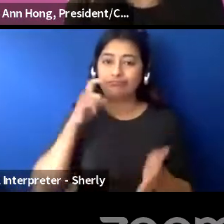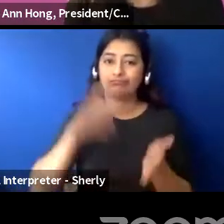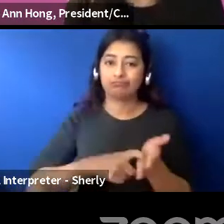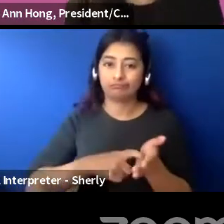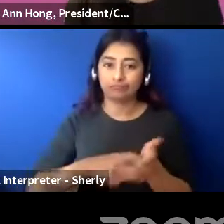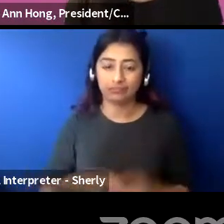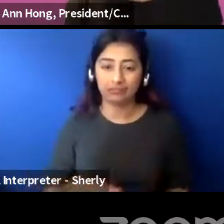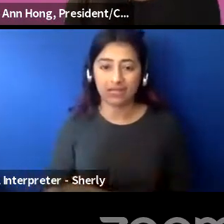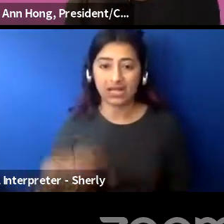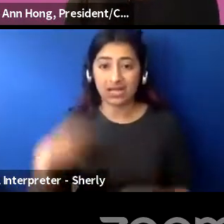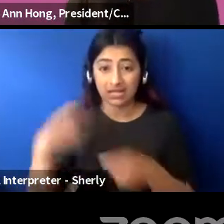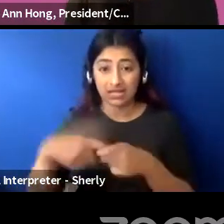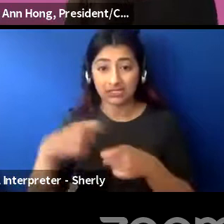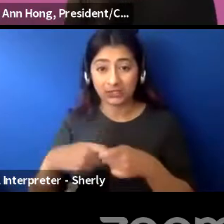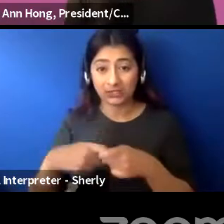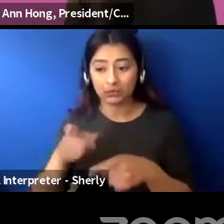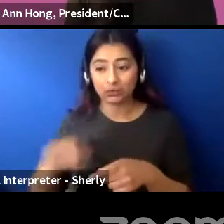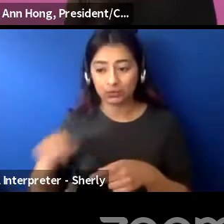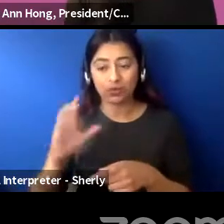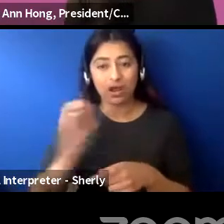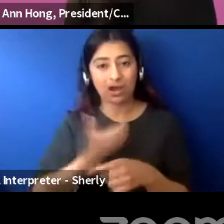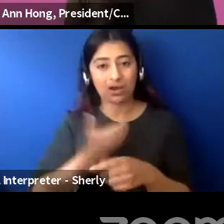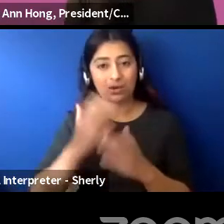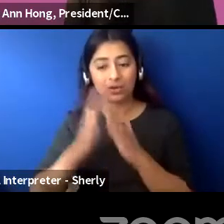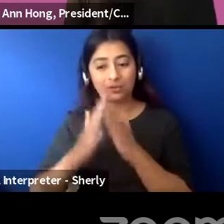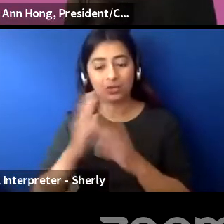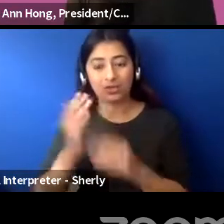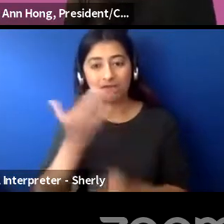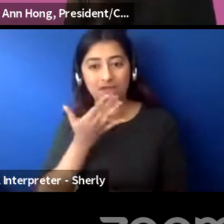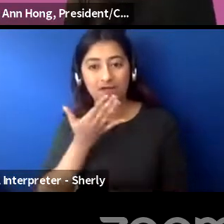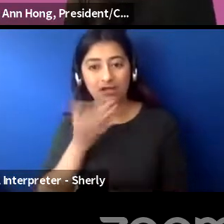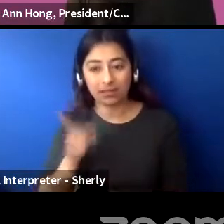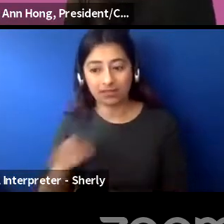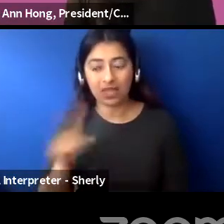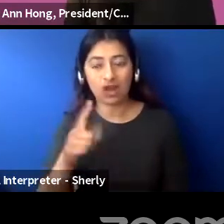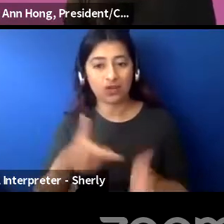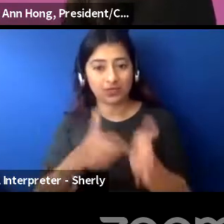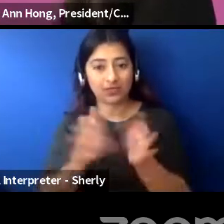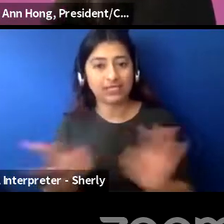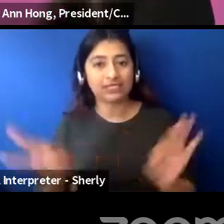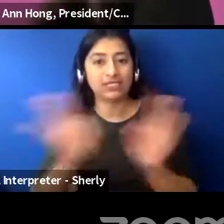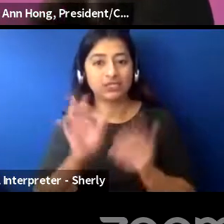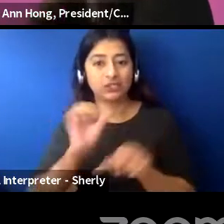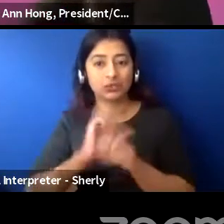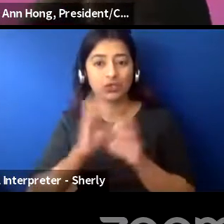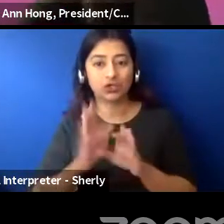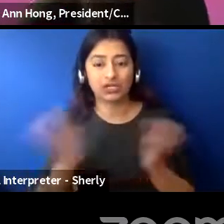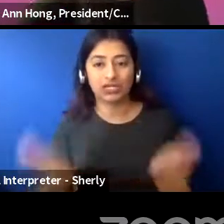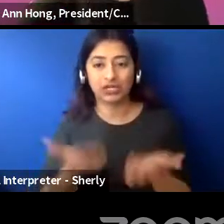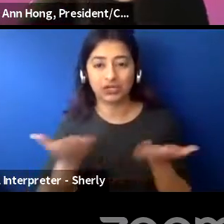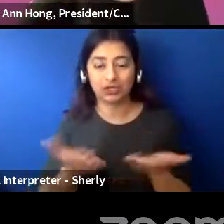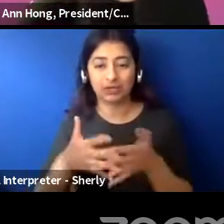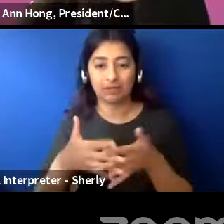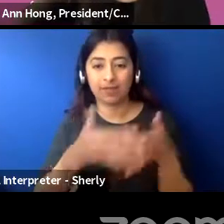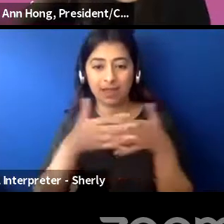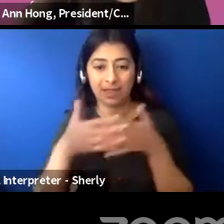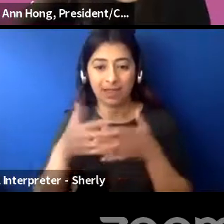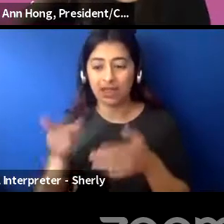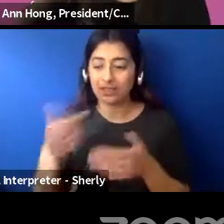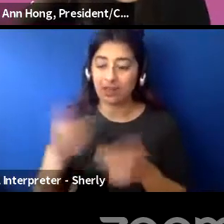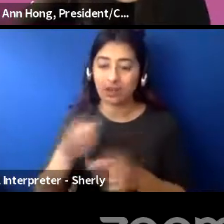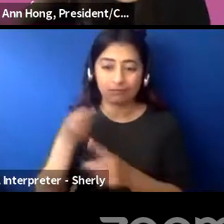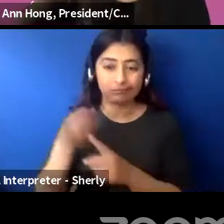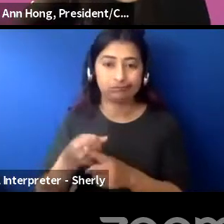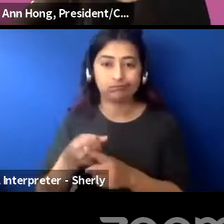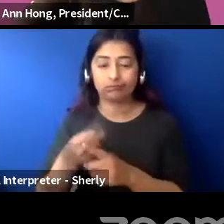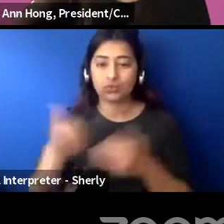that Latinos, our communities of color, are the essential workers of America and are being hard hit.